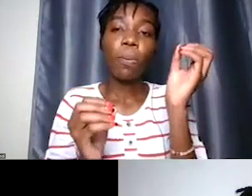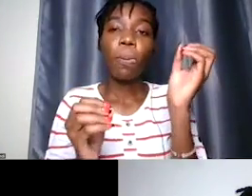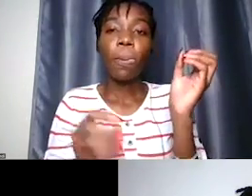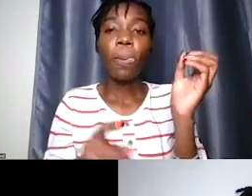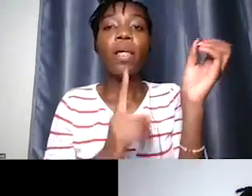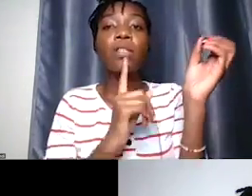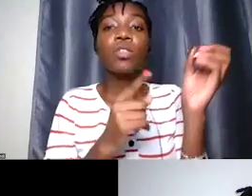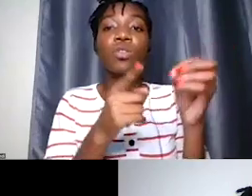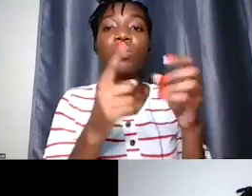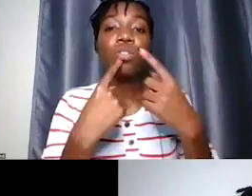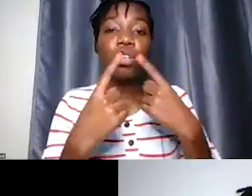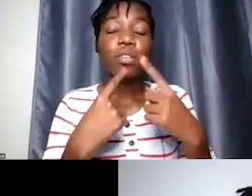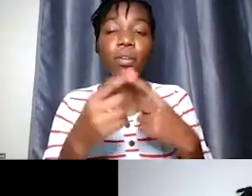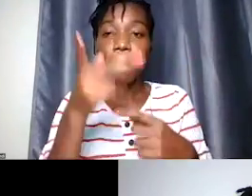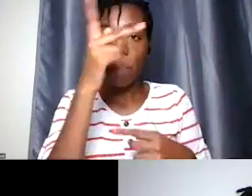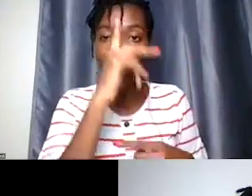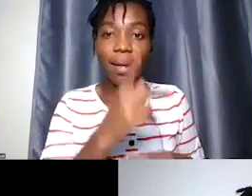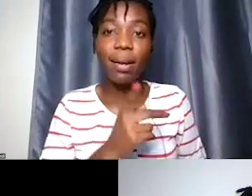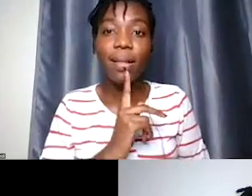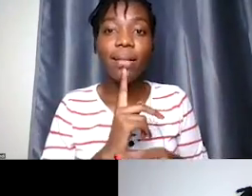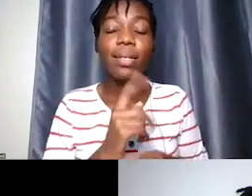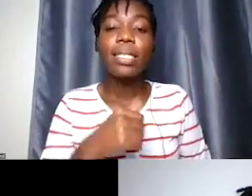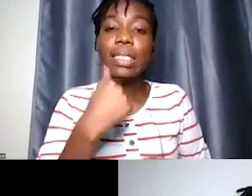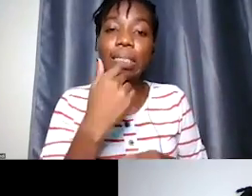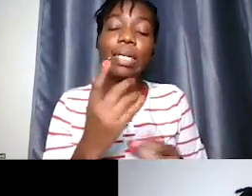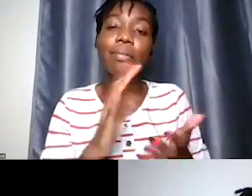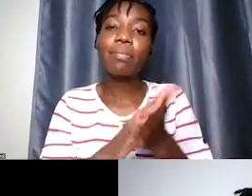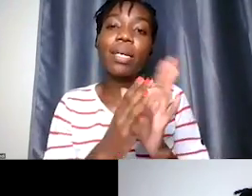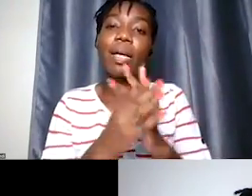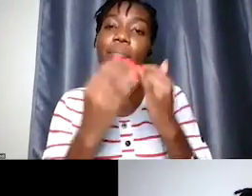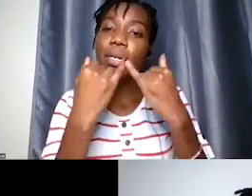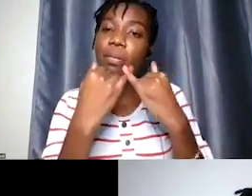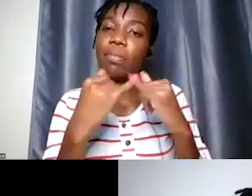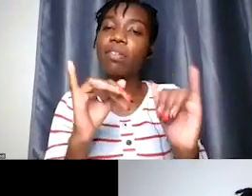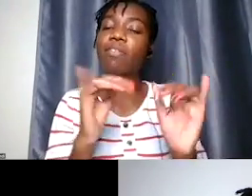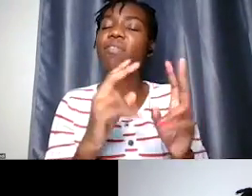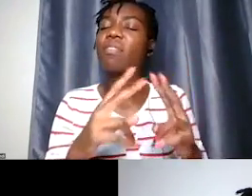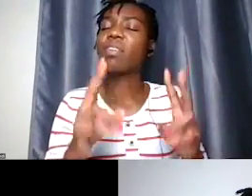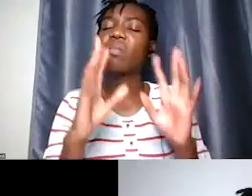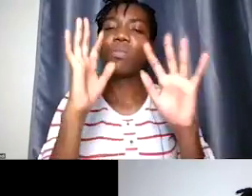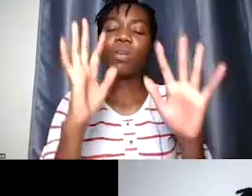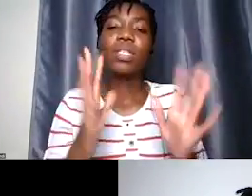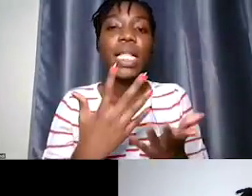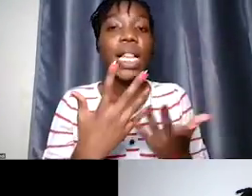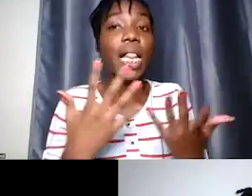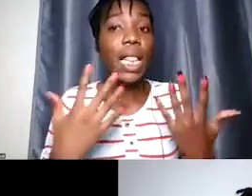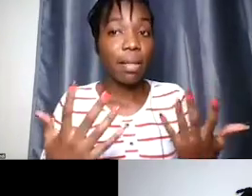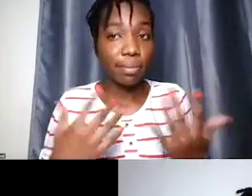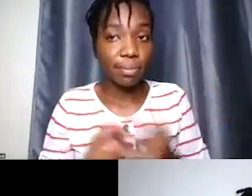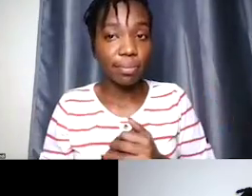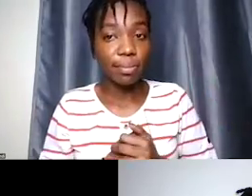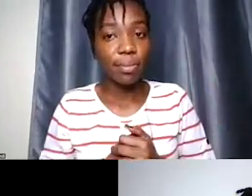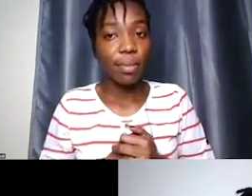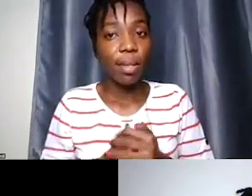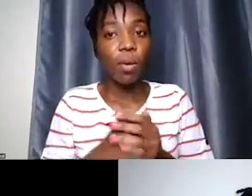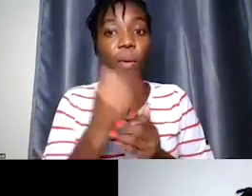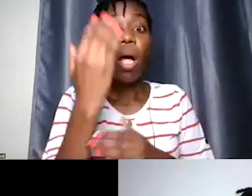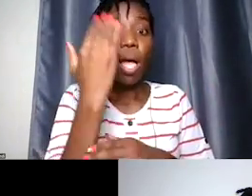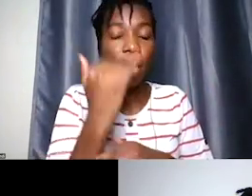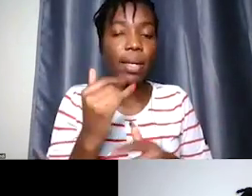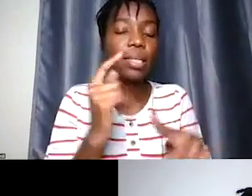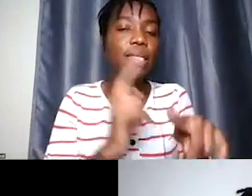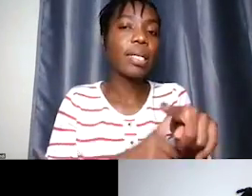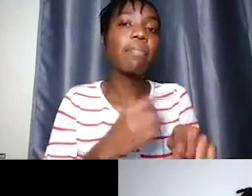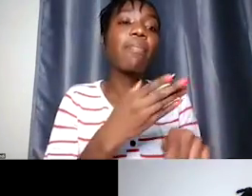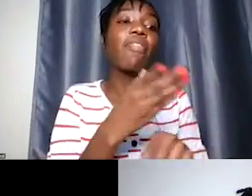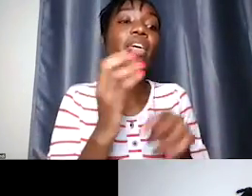your parents, tell them being independent is most important thing they can leave you, because if they are not there and they